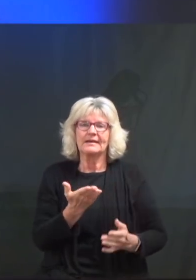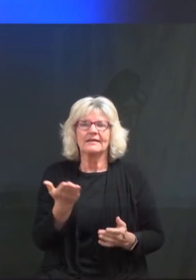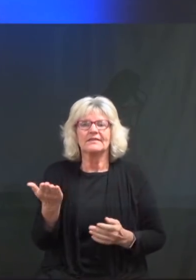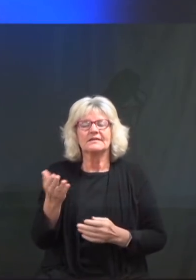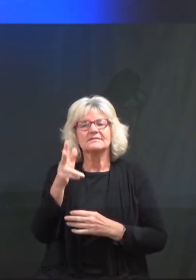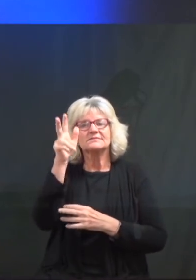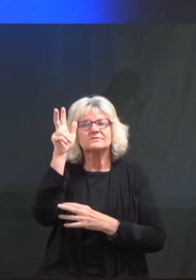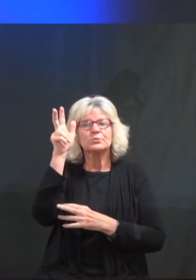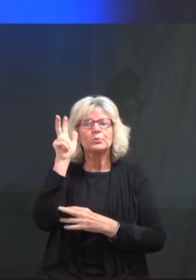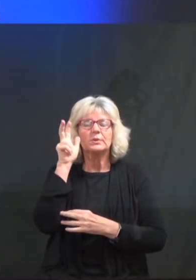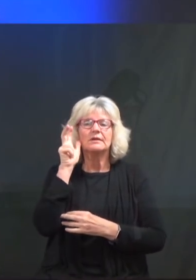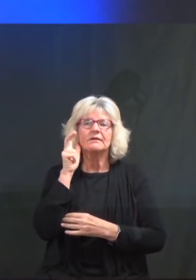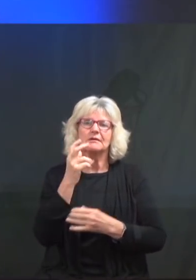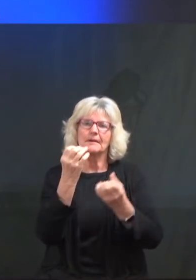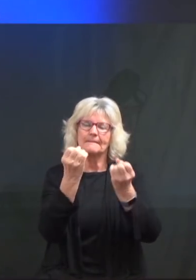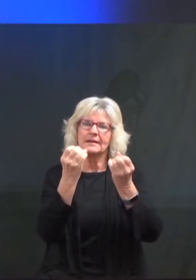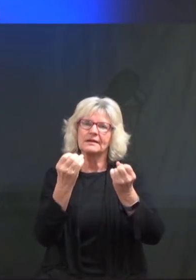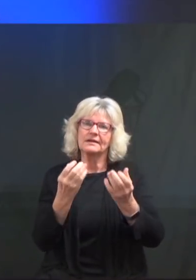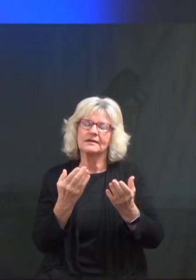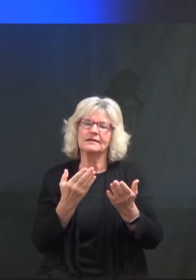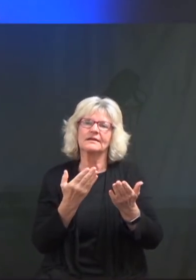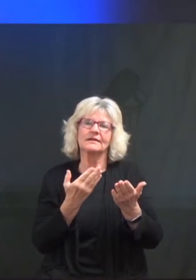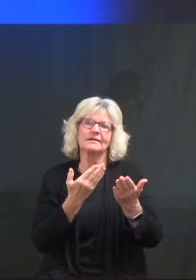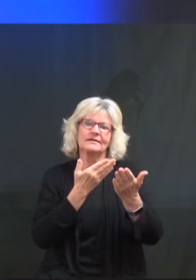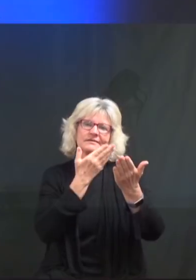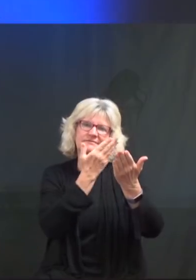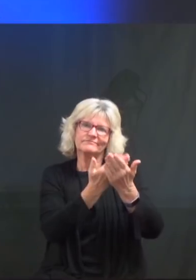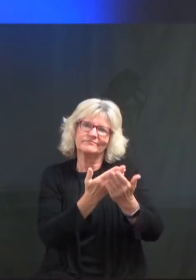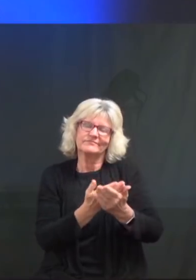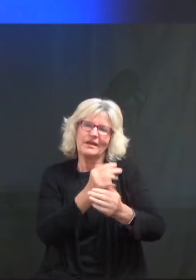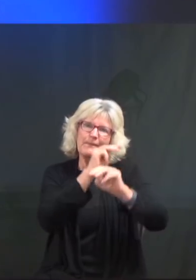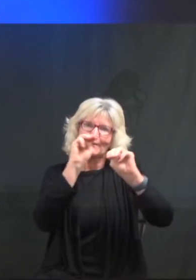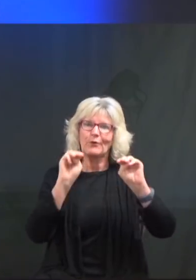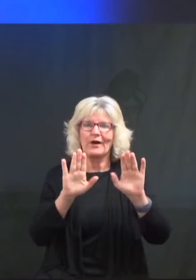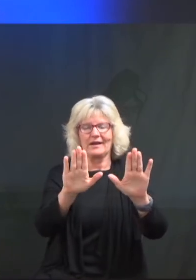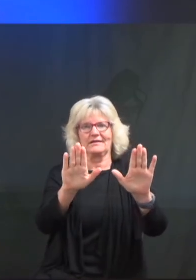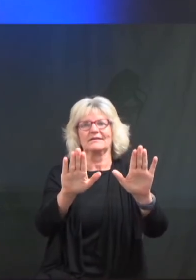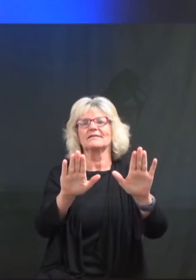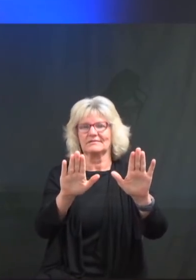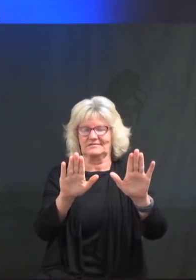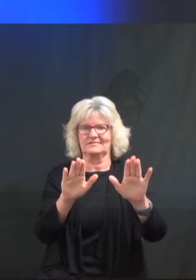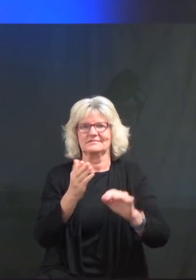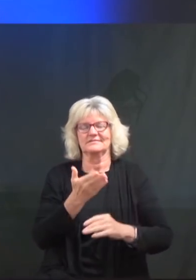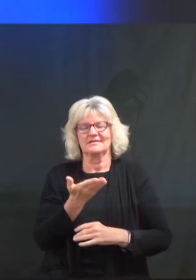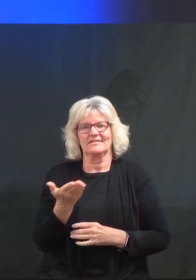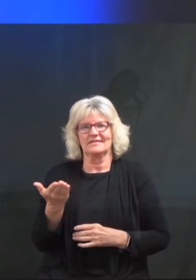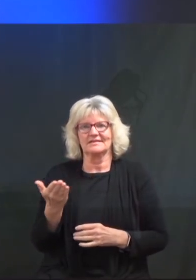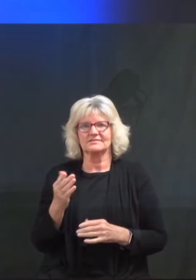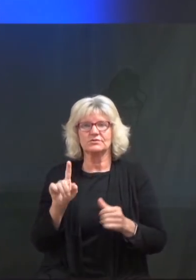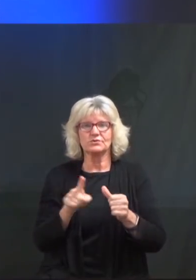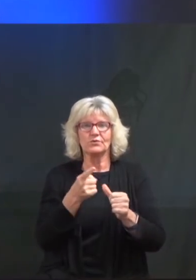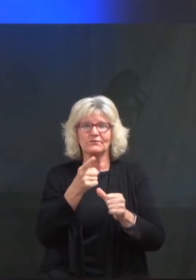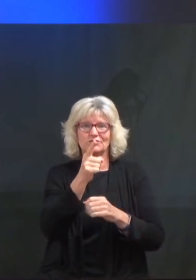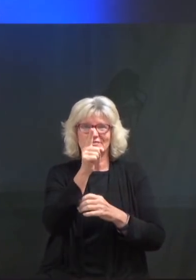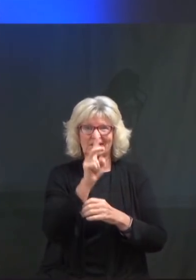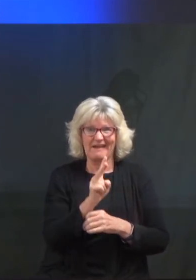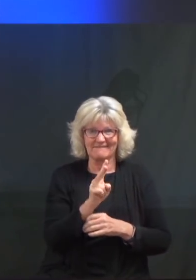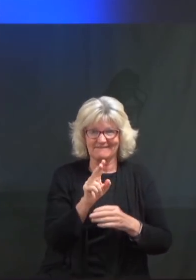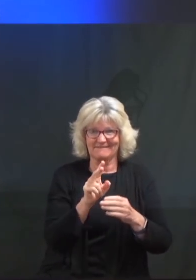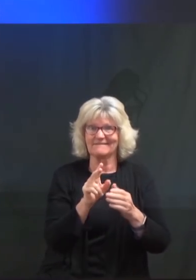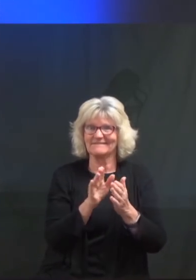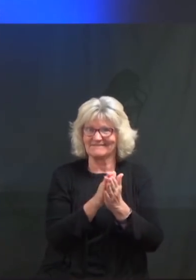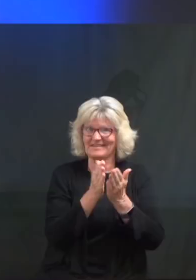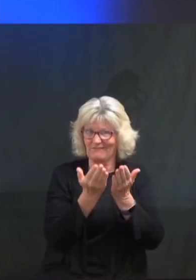the comment we hear is many signs and wonders is what they did. So the first half was this